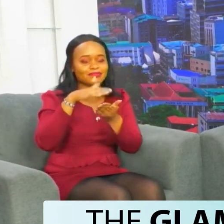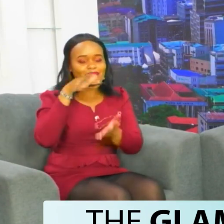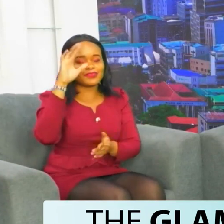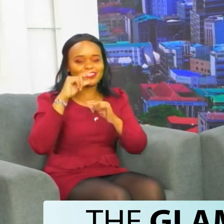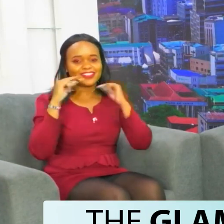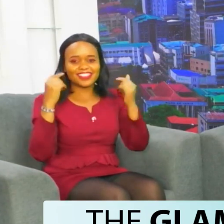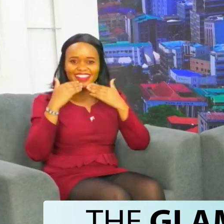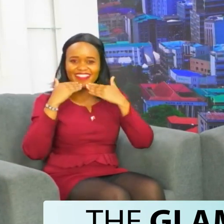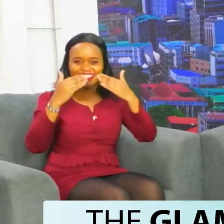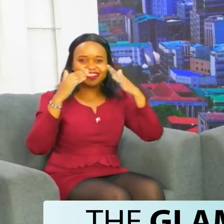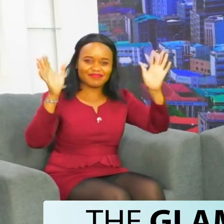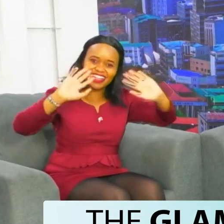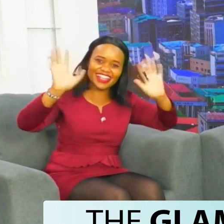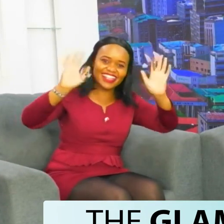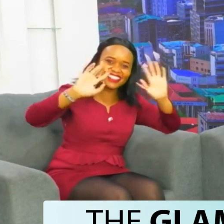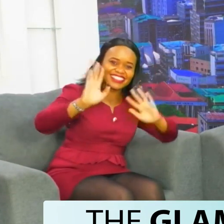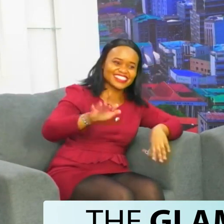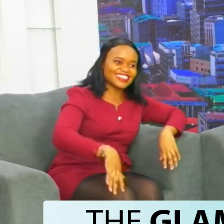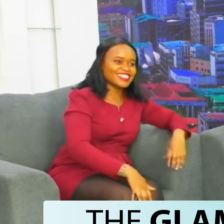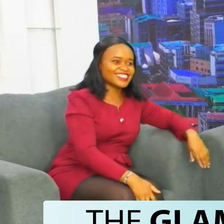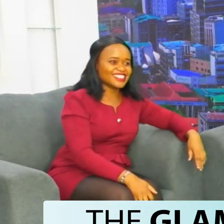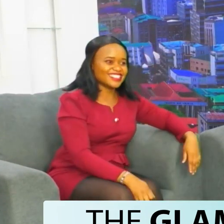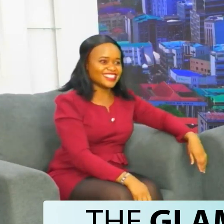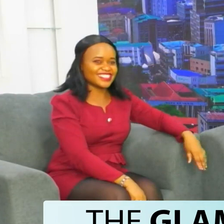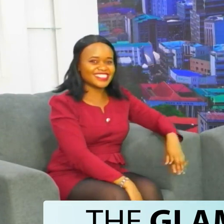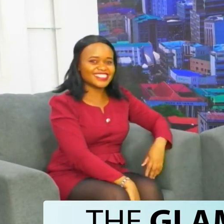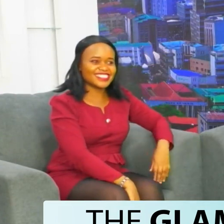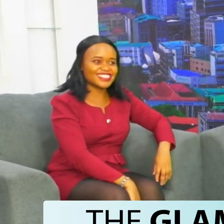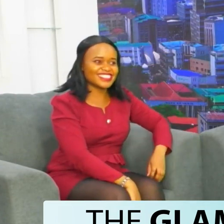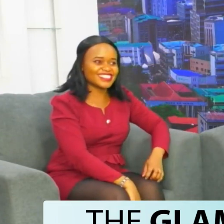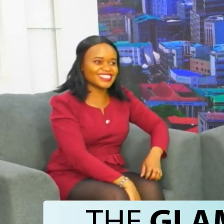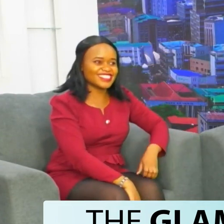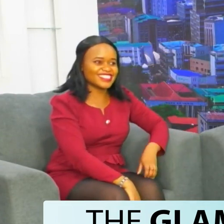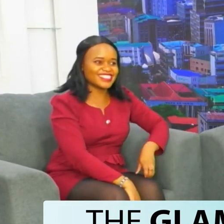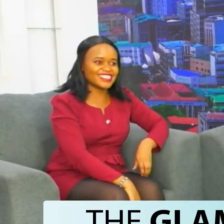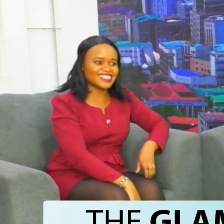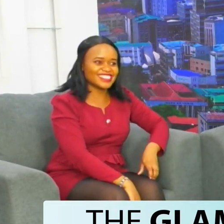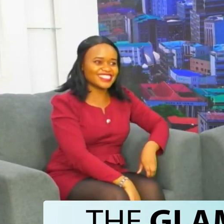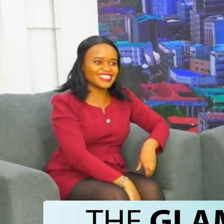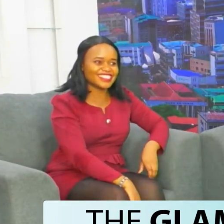And until next time, see you. Bye bye.